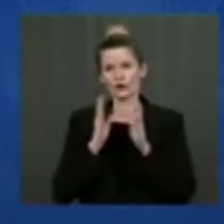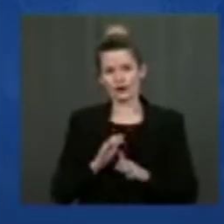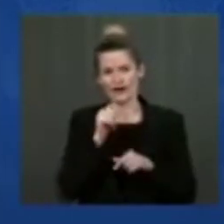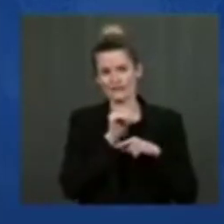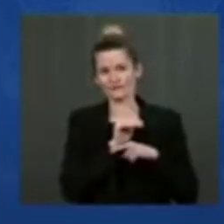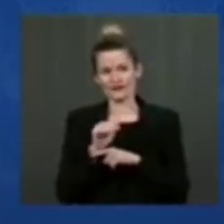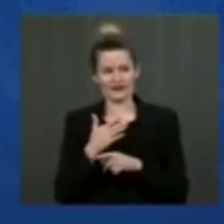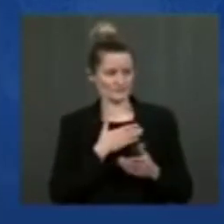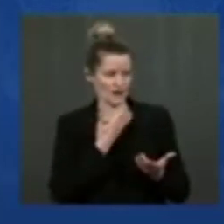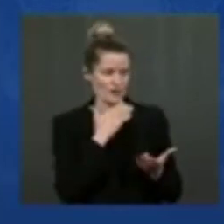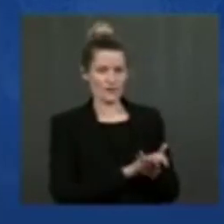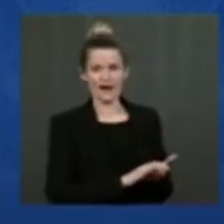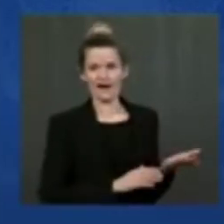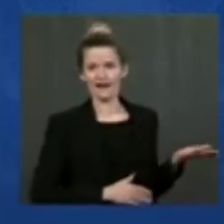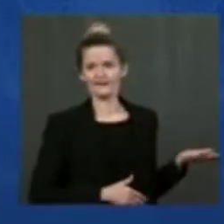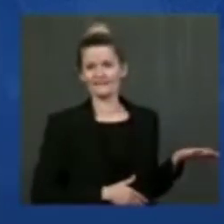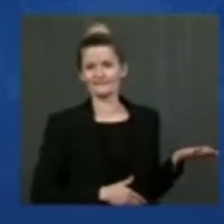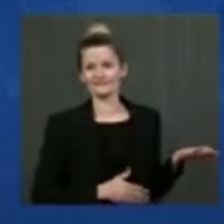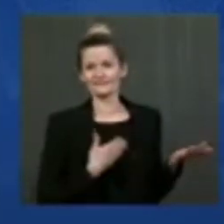Same one.